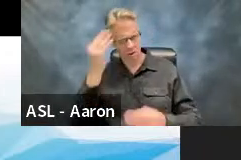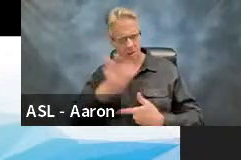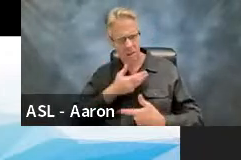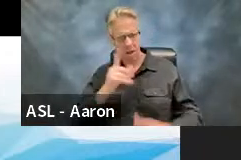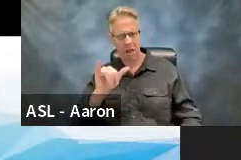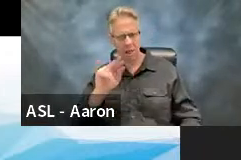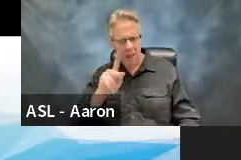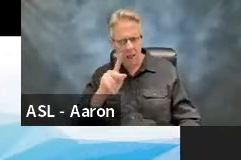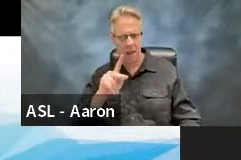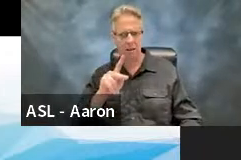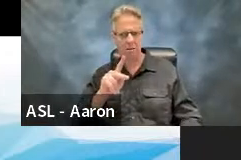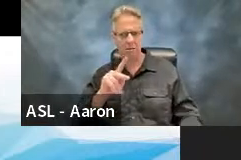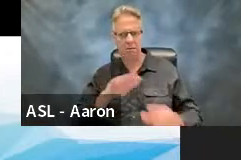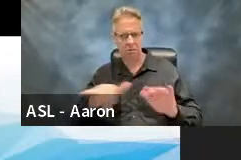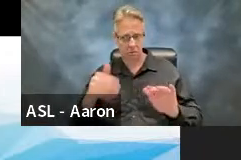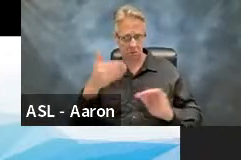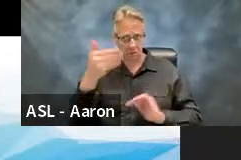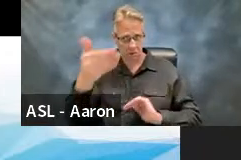and whatnot?